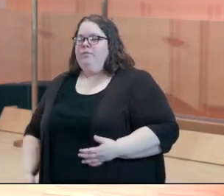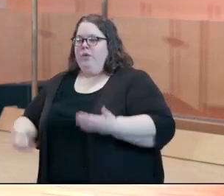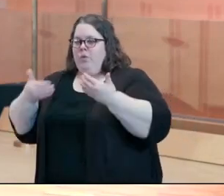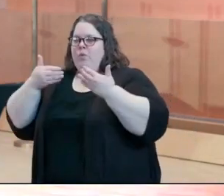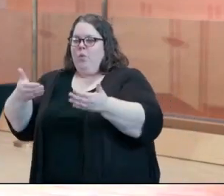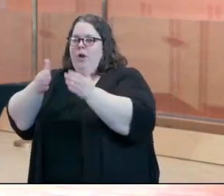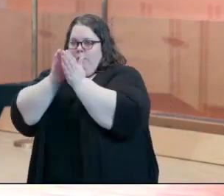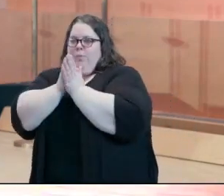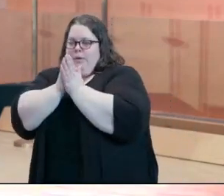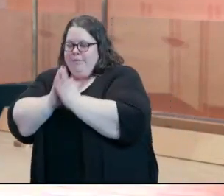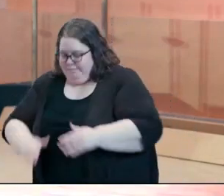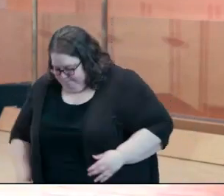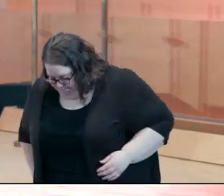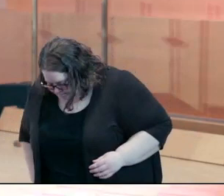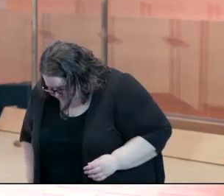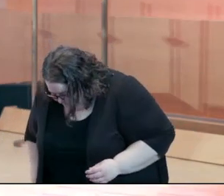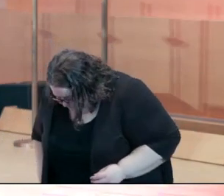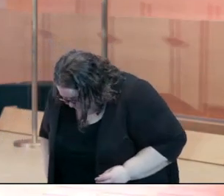pray.